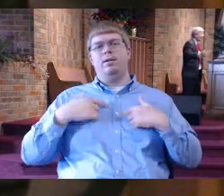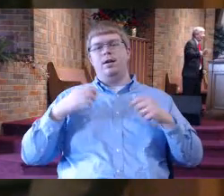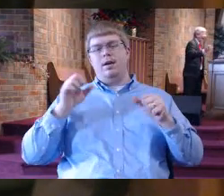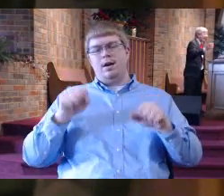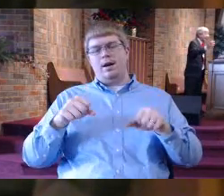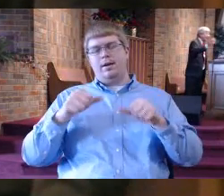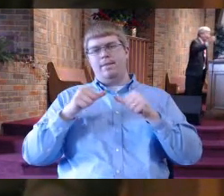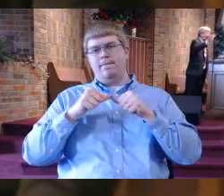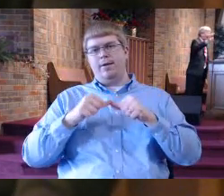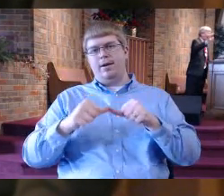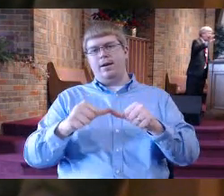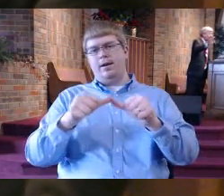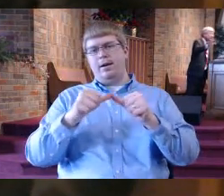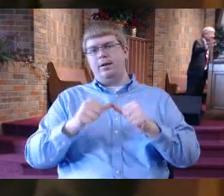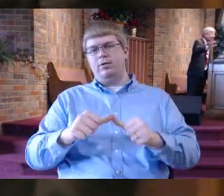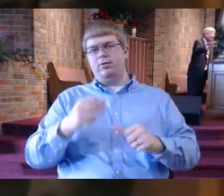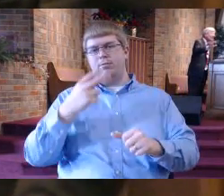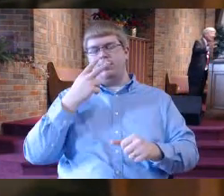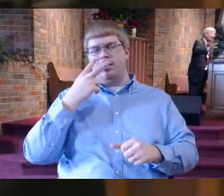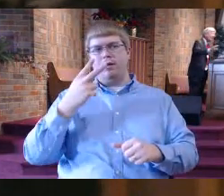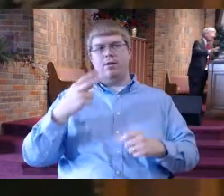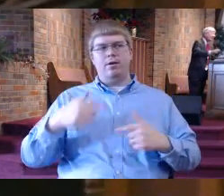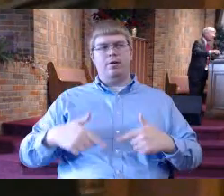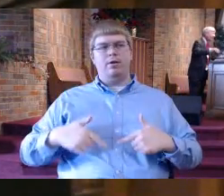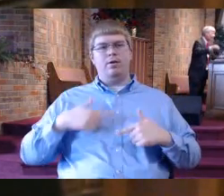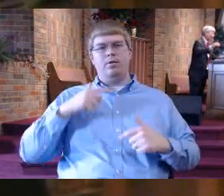lives, I can face